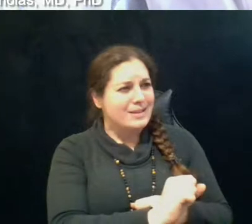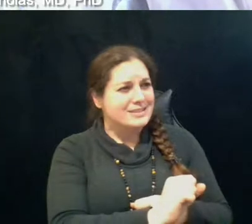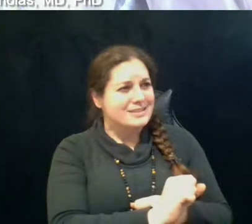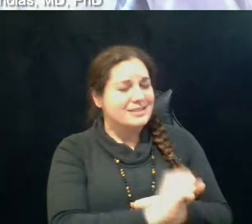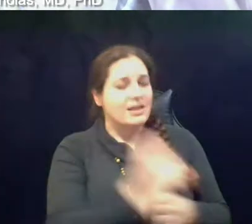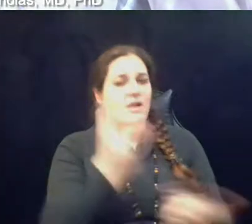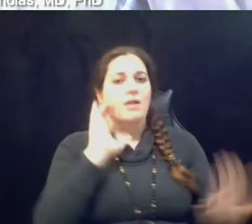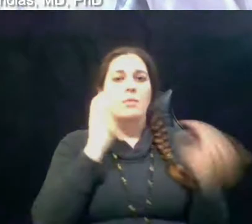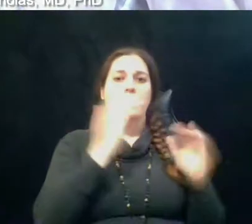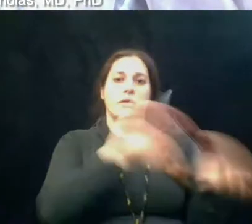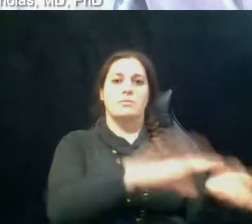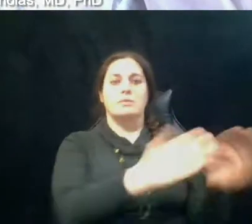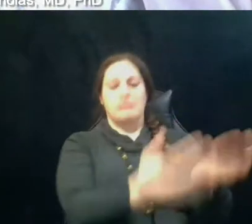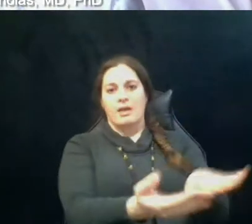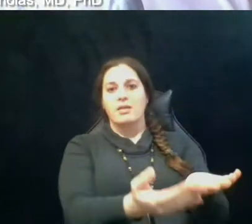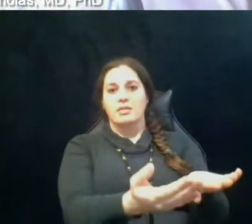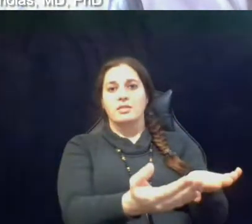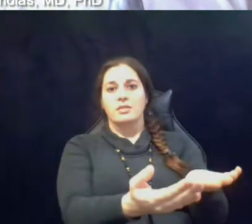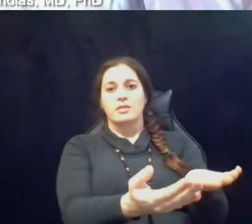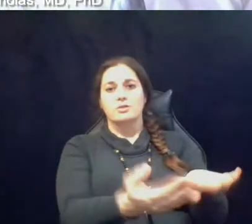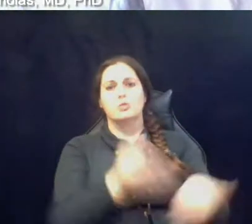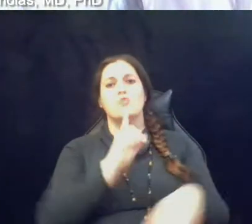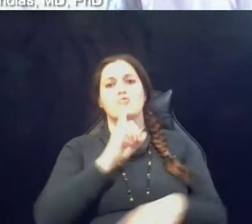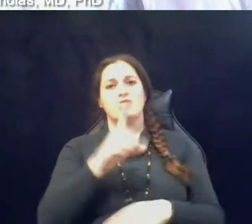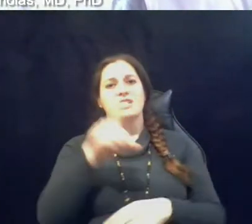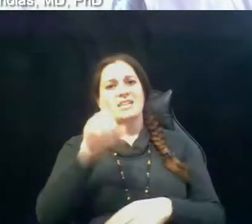everyone's attention and time for this.